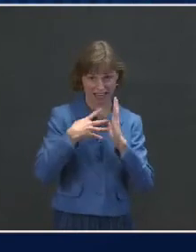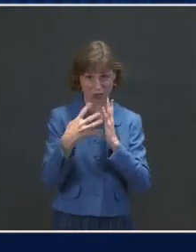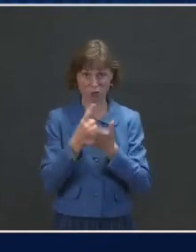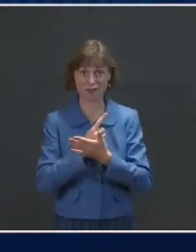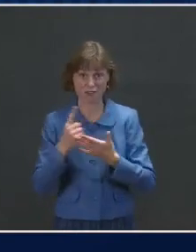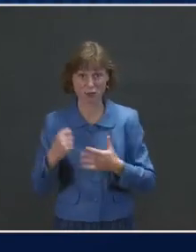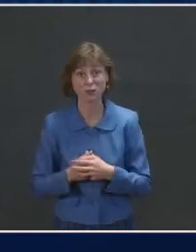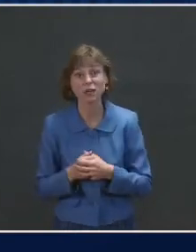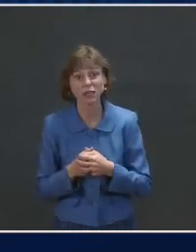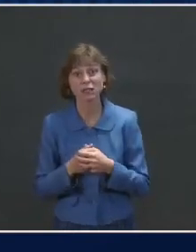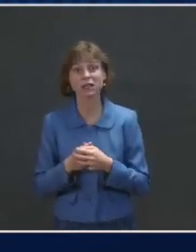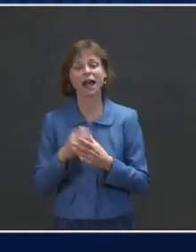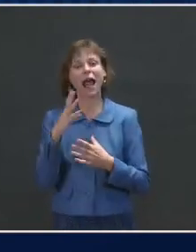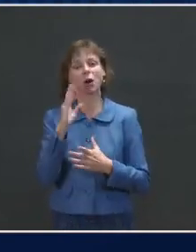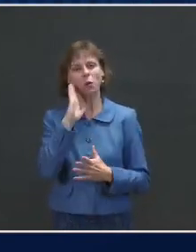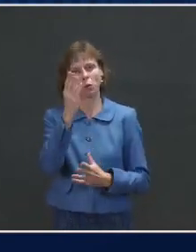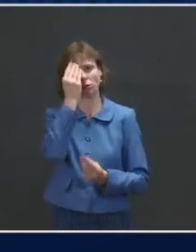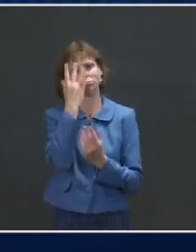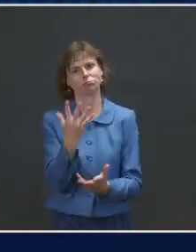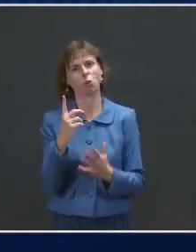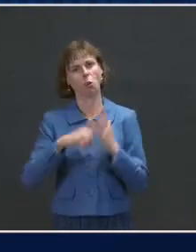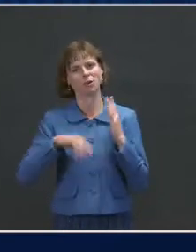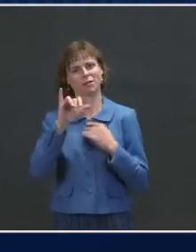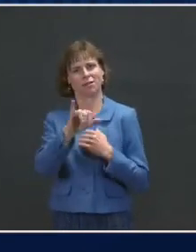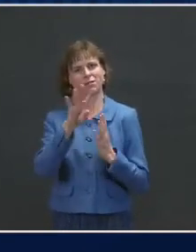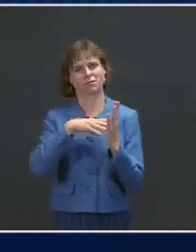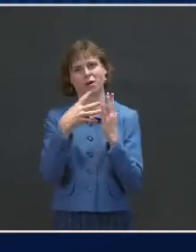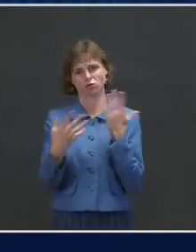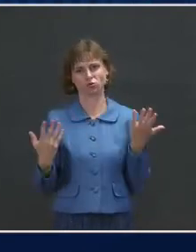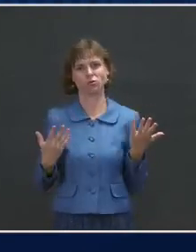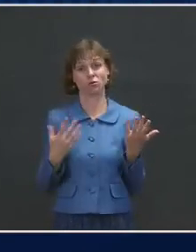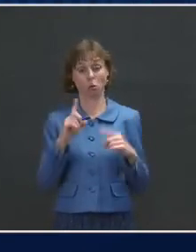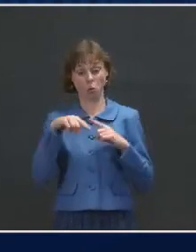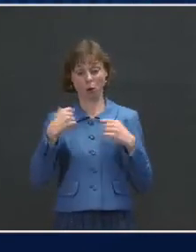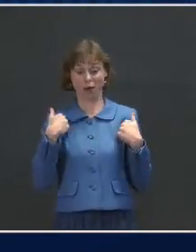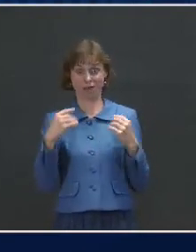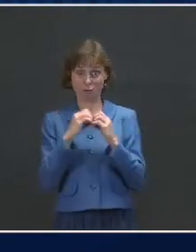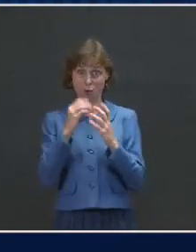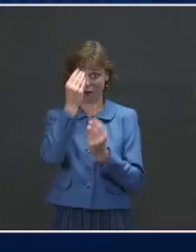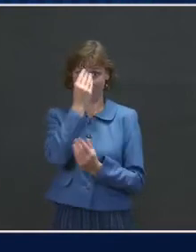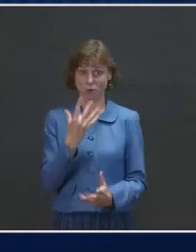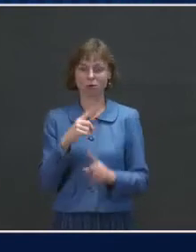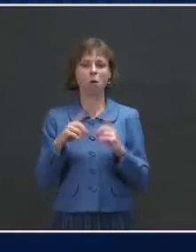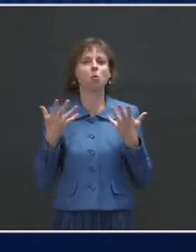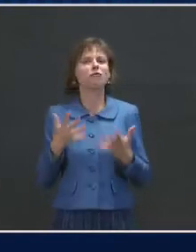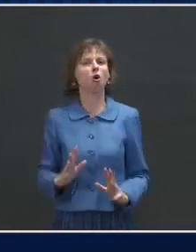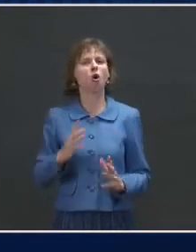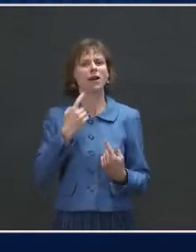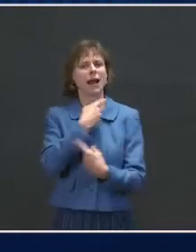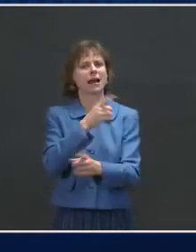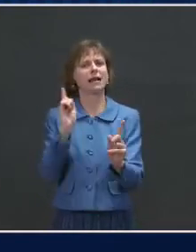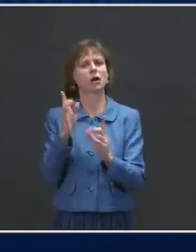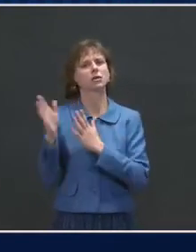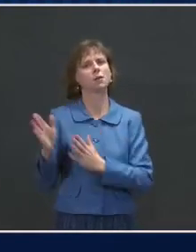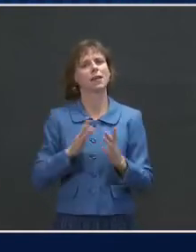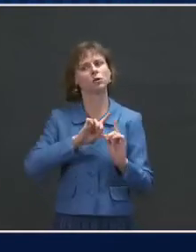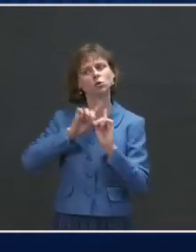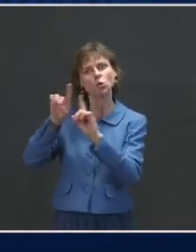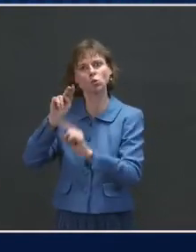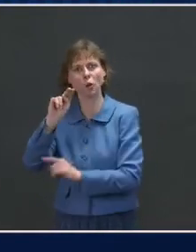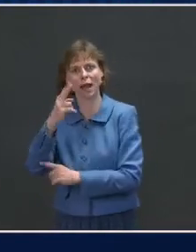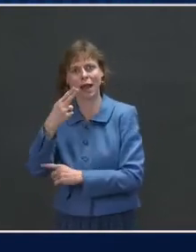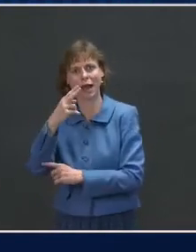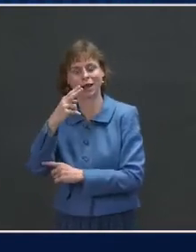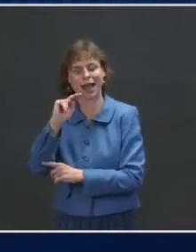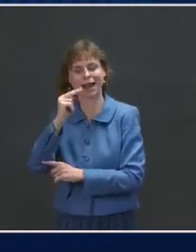continue to keep you abreast of as soon as we have more details. But we've already announced his plans to go visit the NIH, to go visit